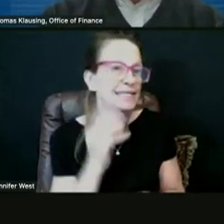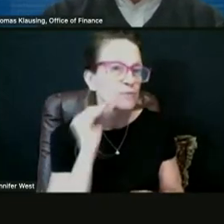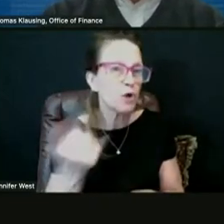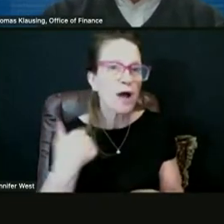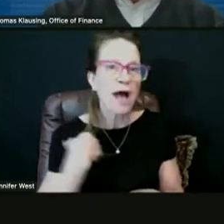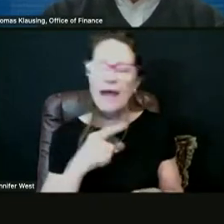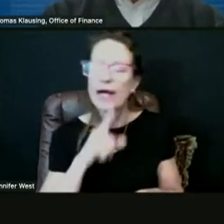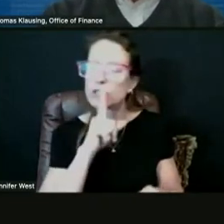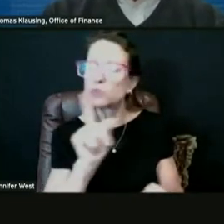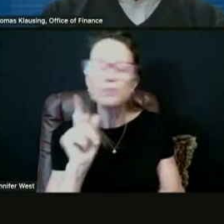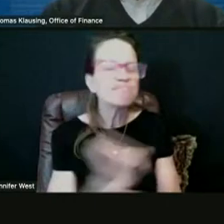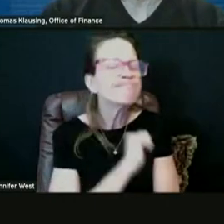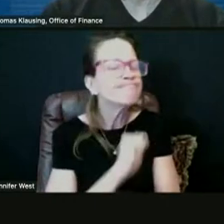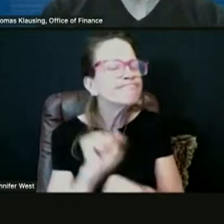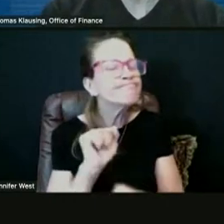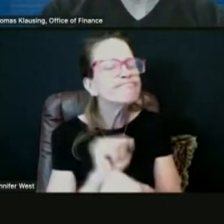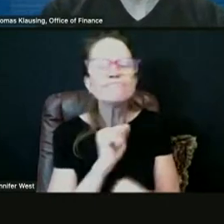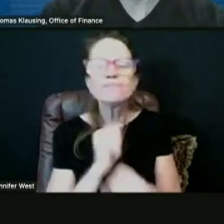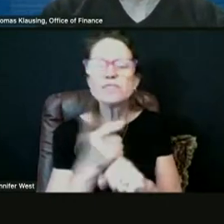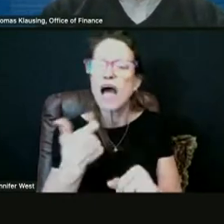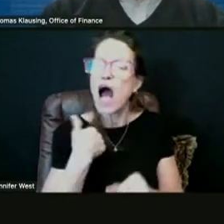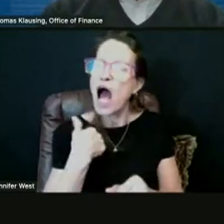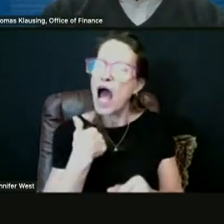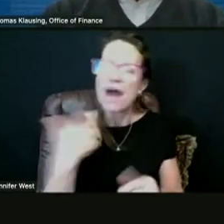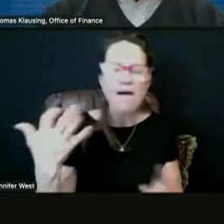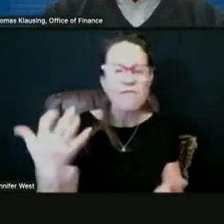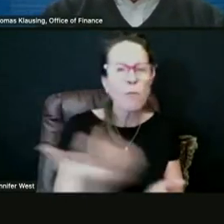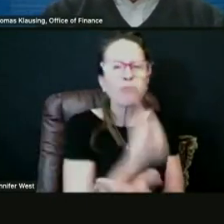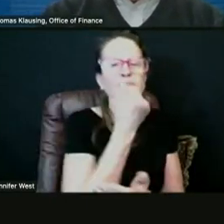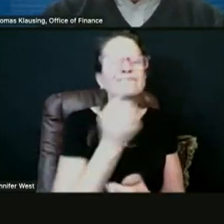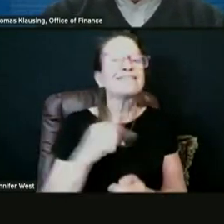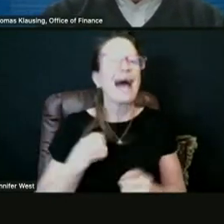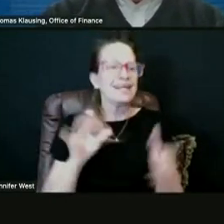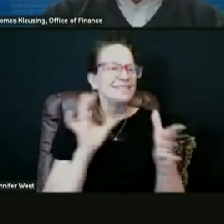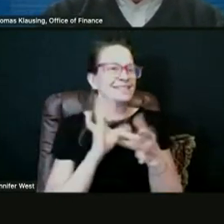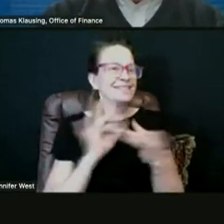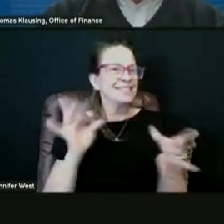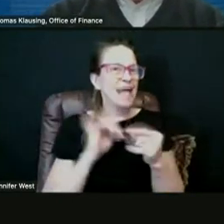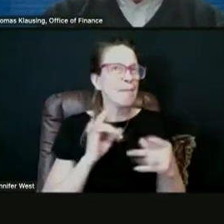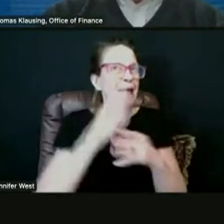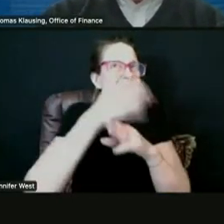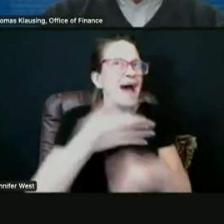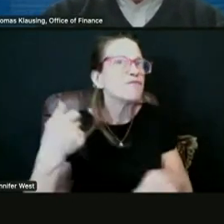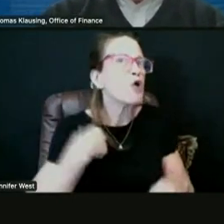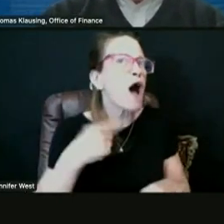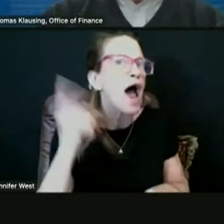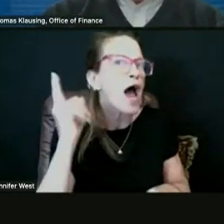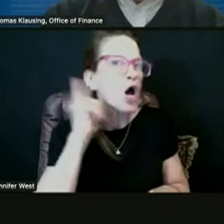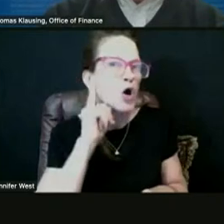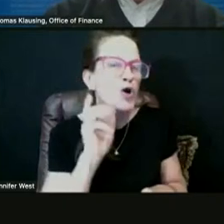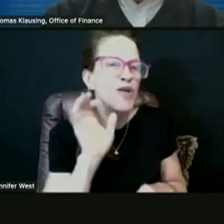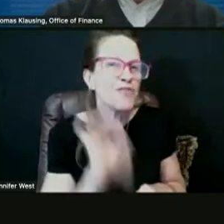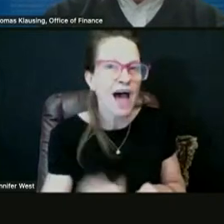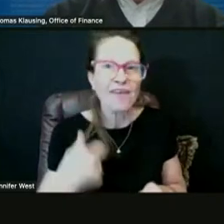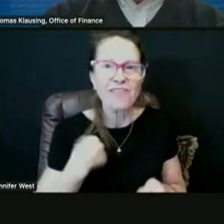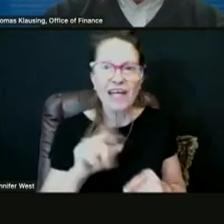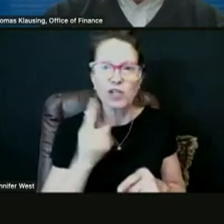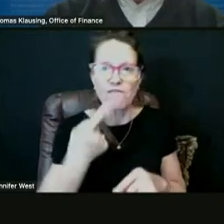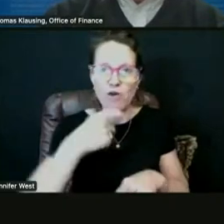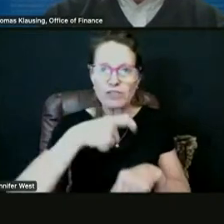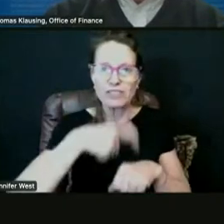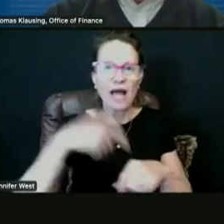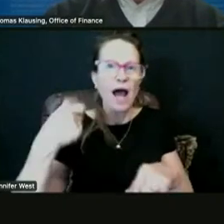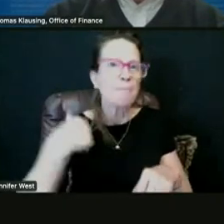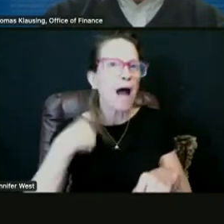absolutely true. I actually have taken that statement after hearing that, because I think that's the first time I've heard it stated that way, but so true. And I